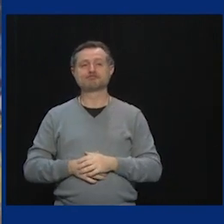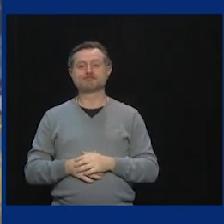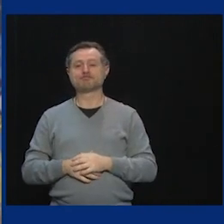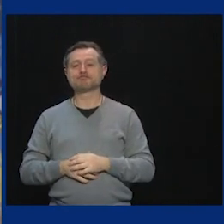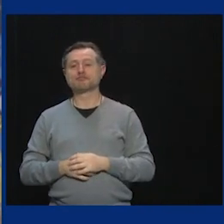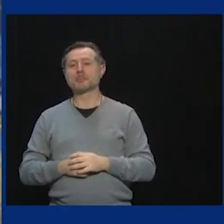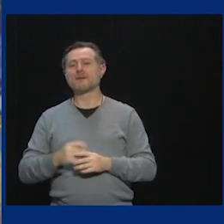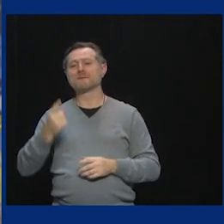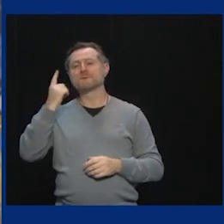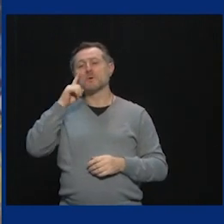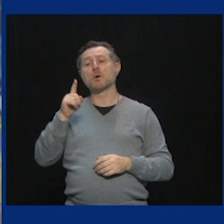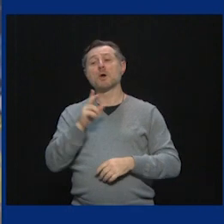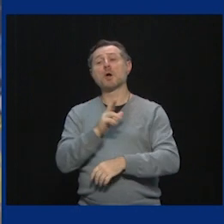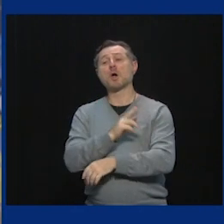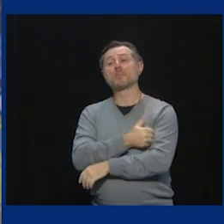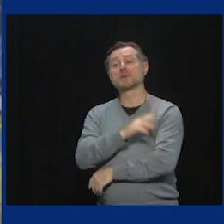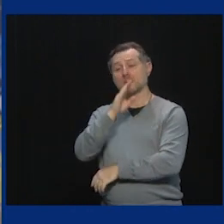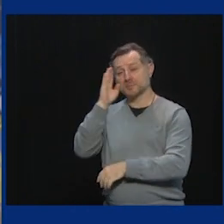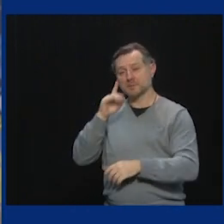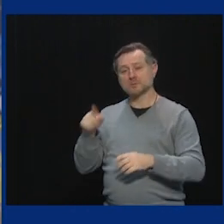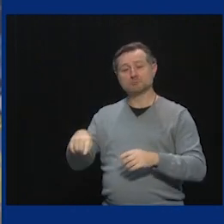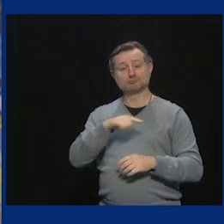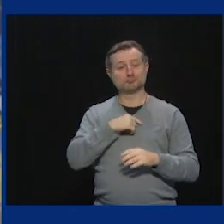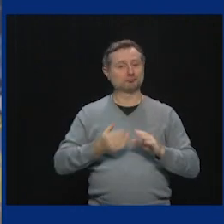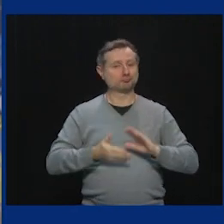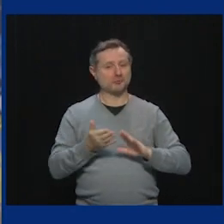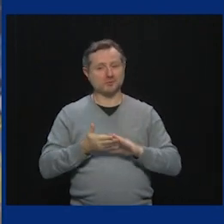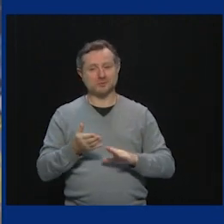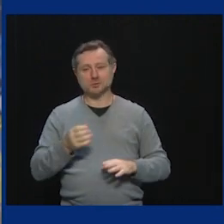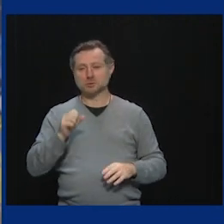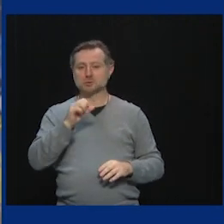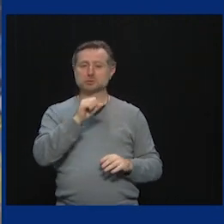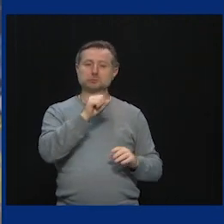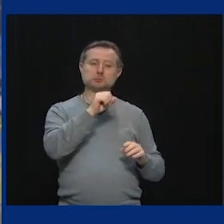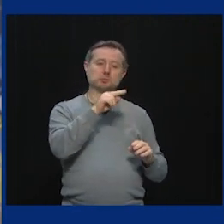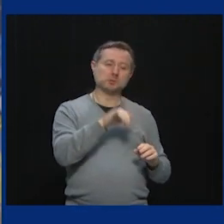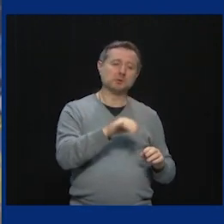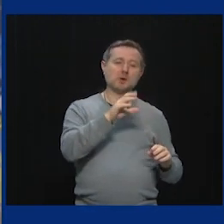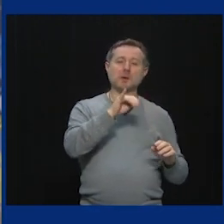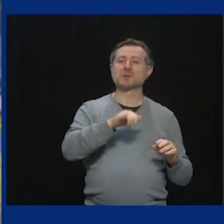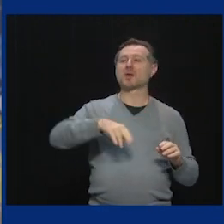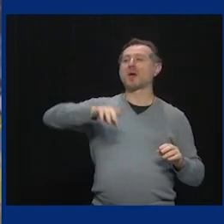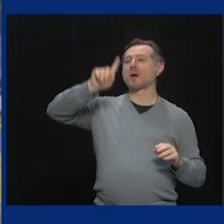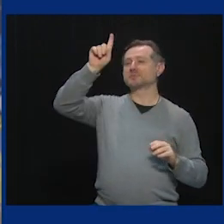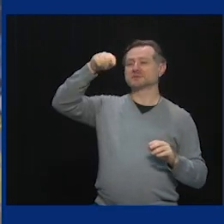run, SUNY Upstate, SUNY Downstate, and other facilities that we have direct control over.